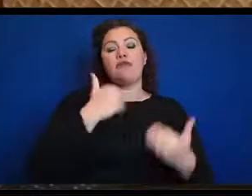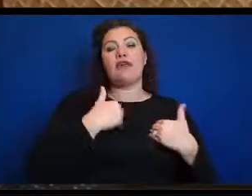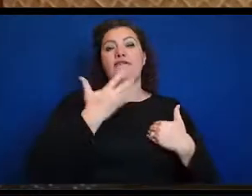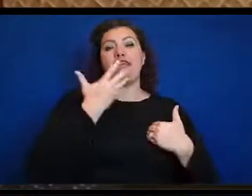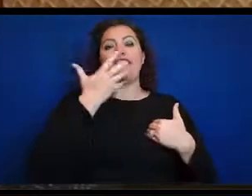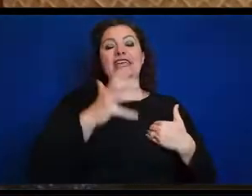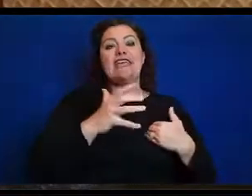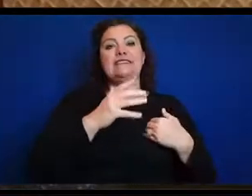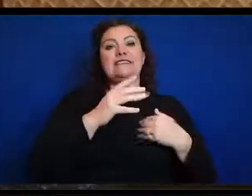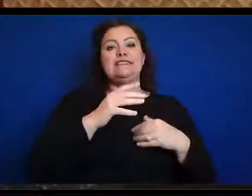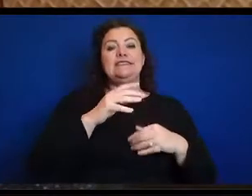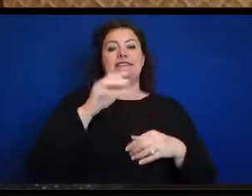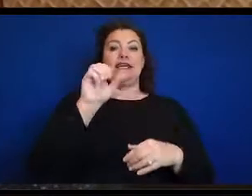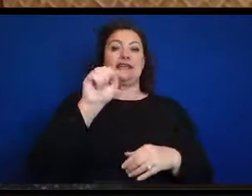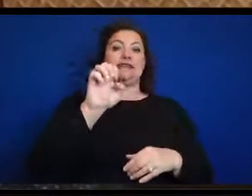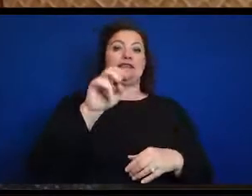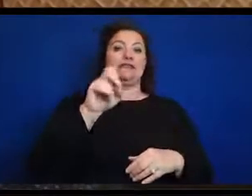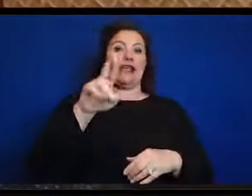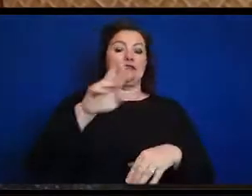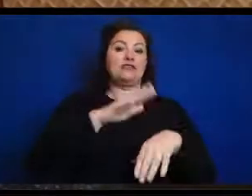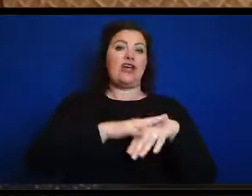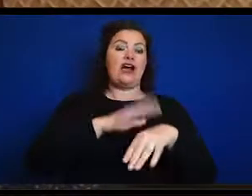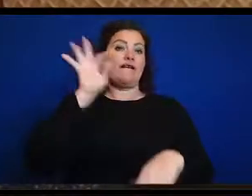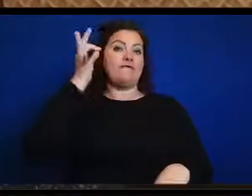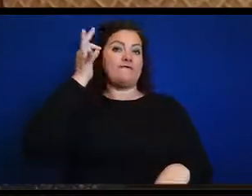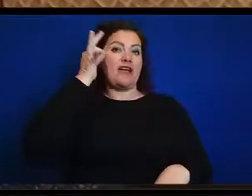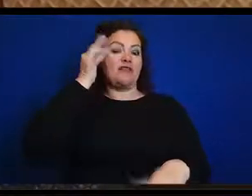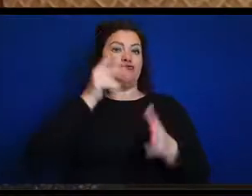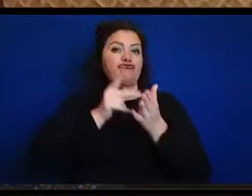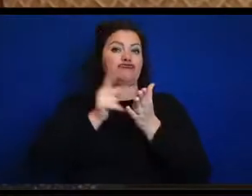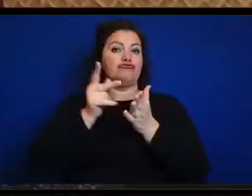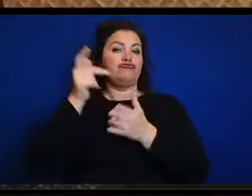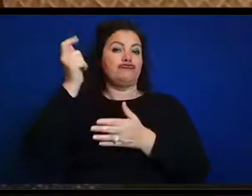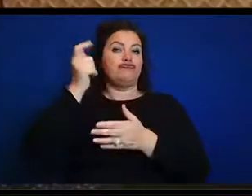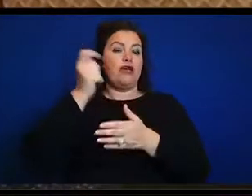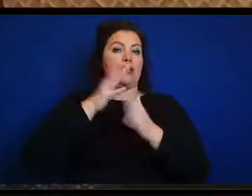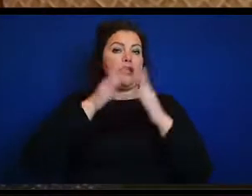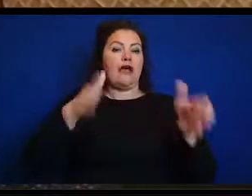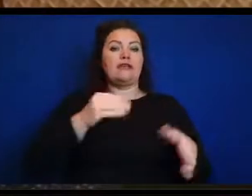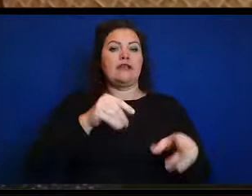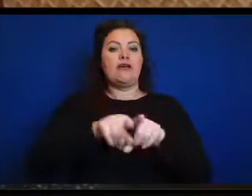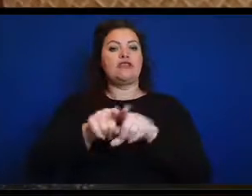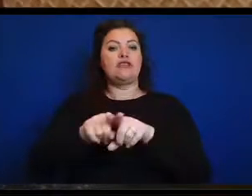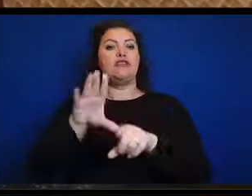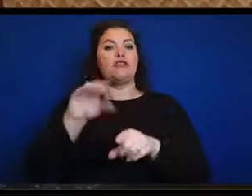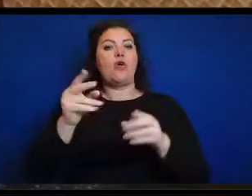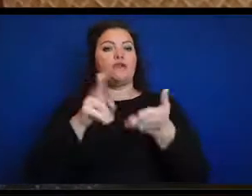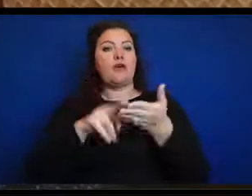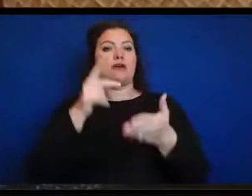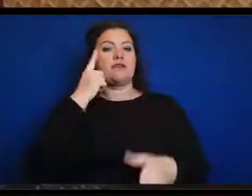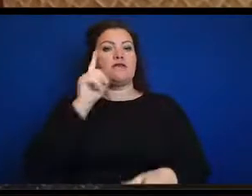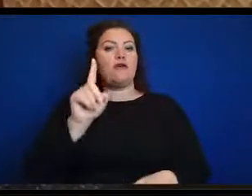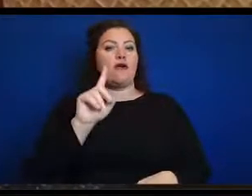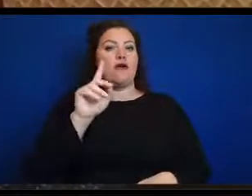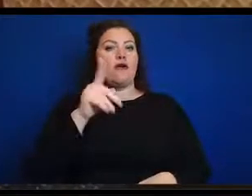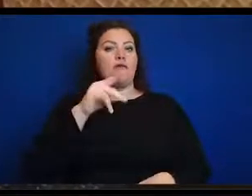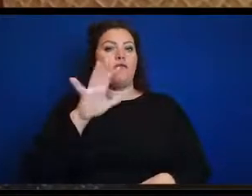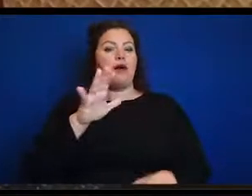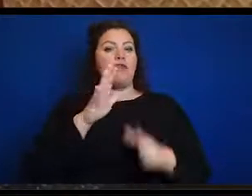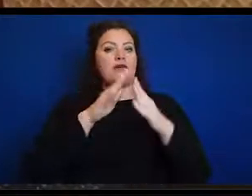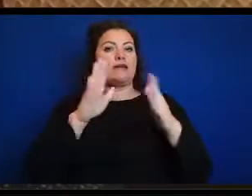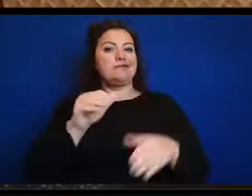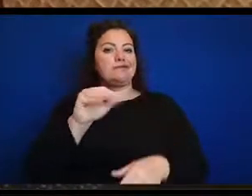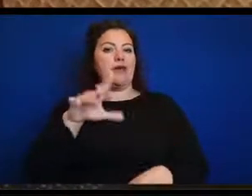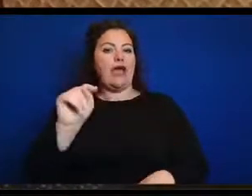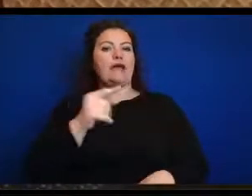subsidized housing. I'm also a co-sponsor of the Public Housing Fire Safety Act, which would provide funding for public housing agencies